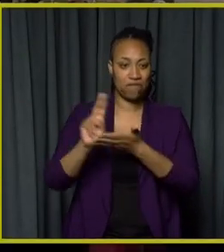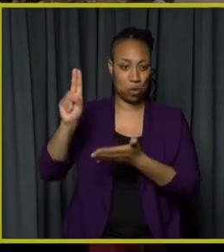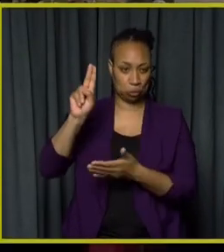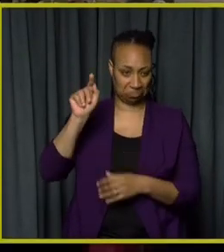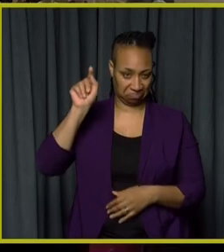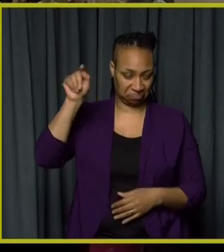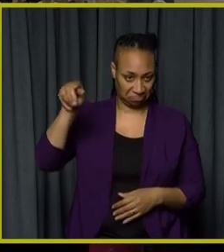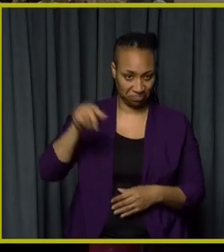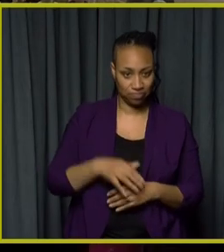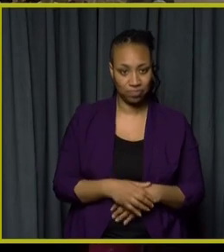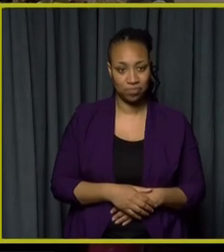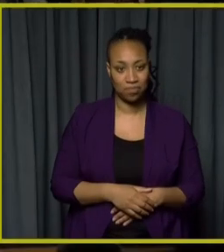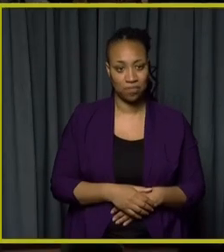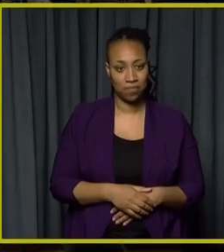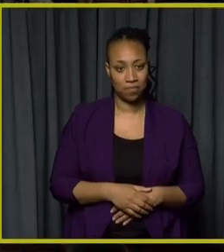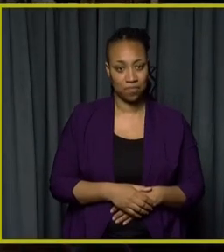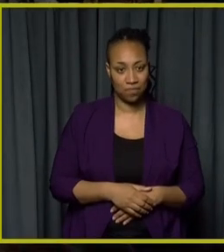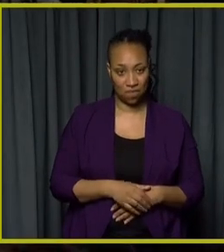compromise.